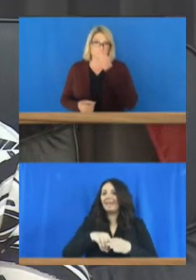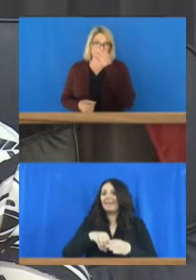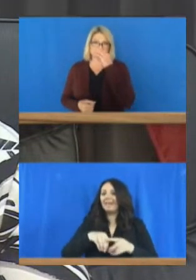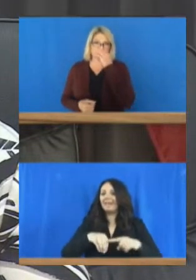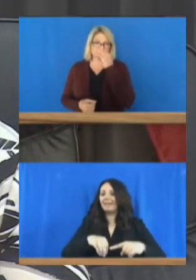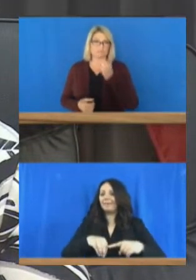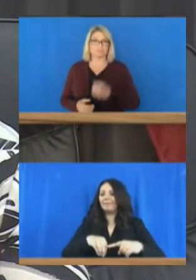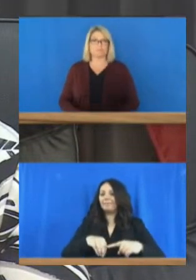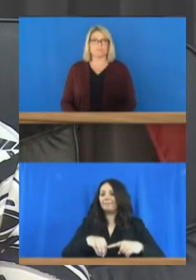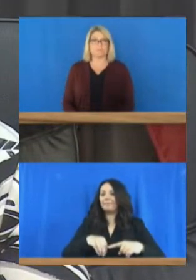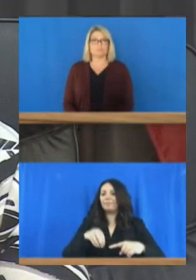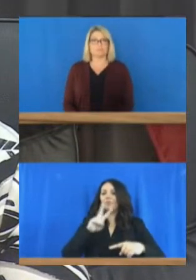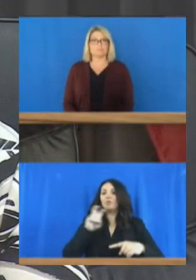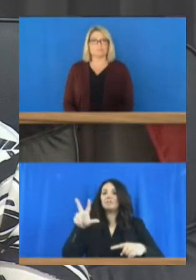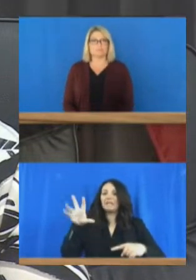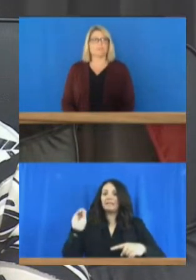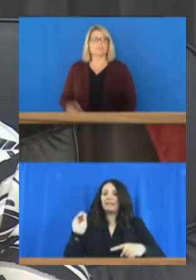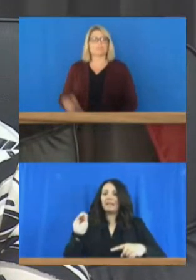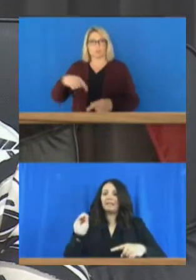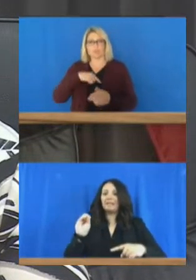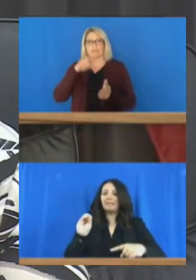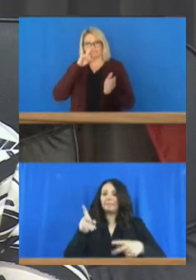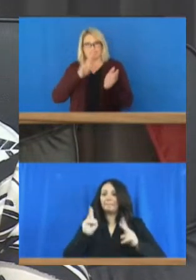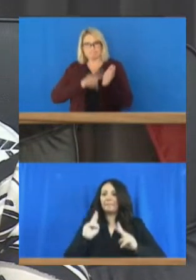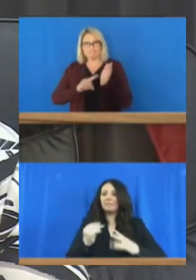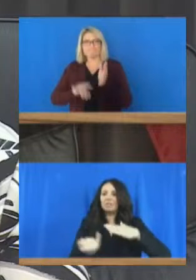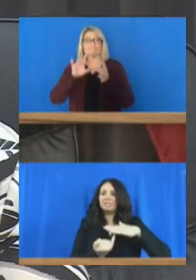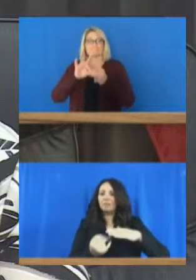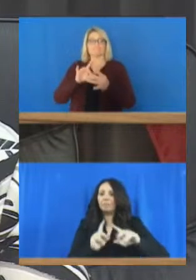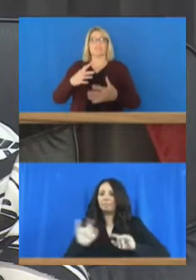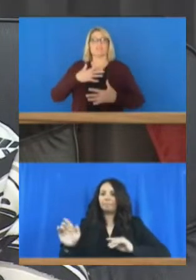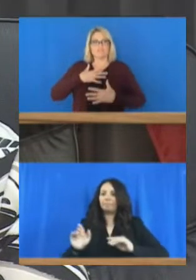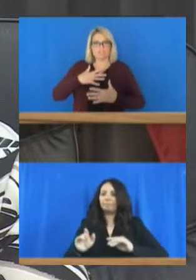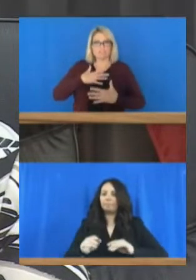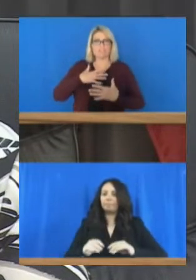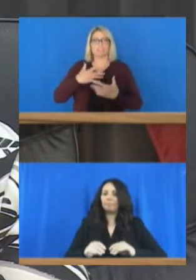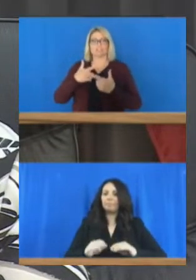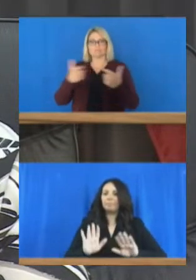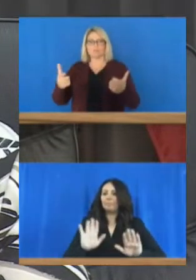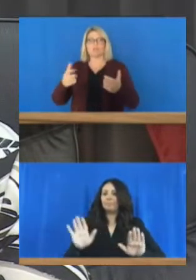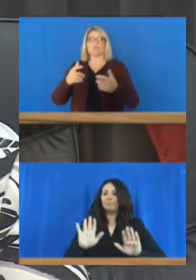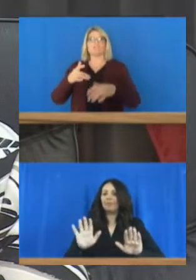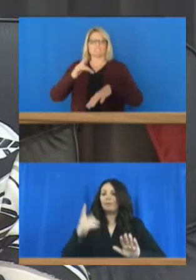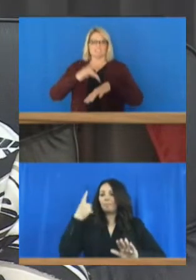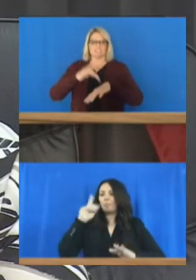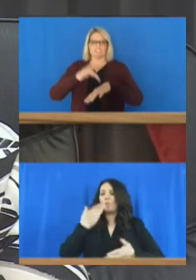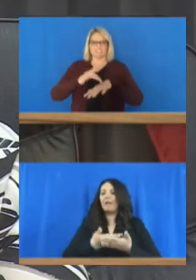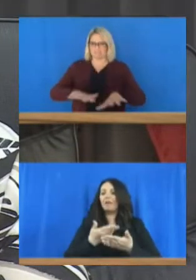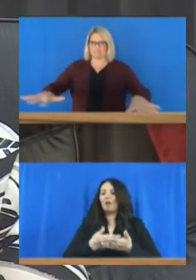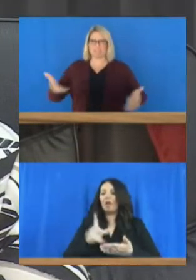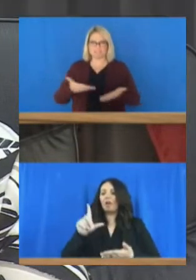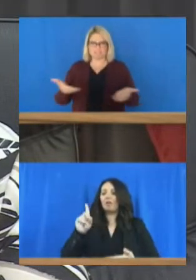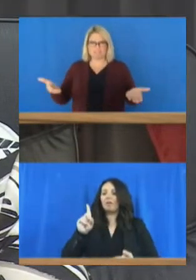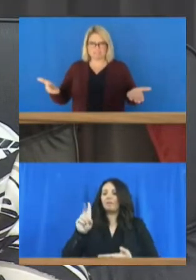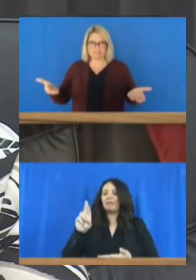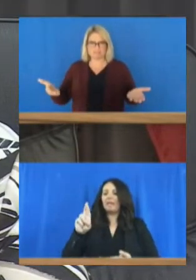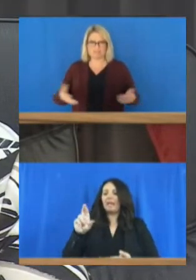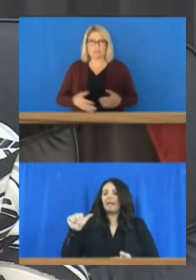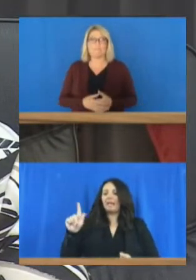respect to McGee House, we are looking to get you another update. I know we released the families